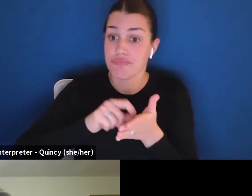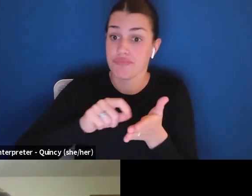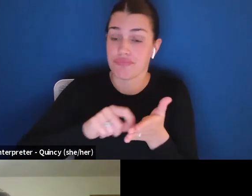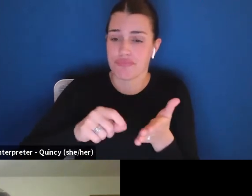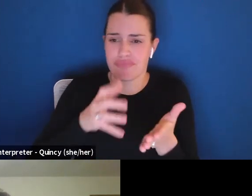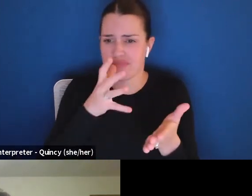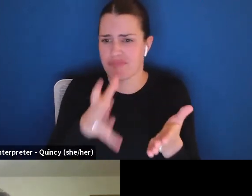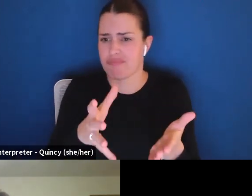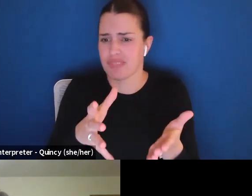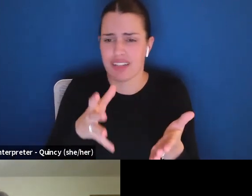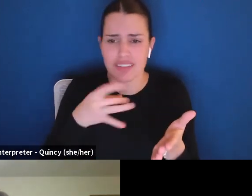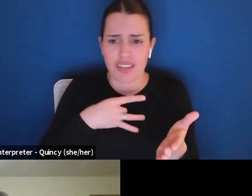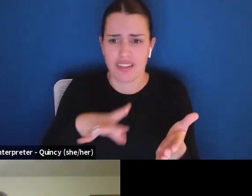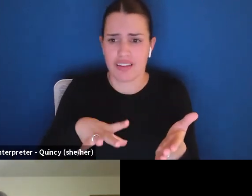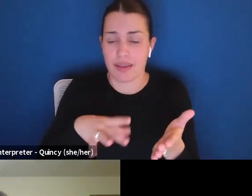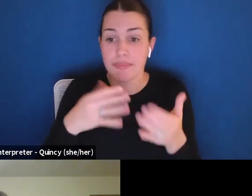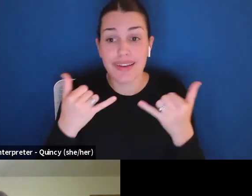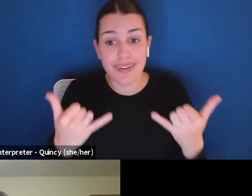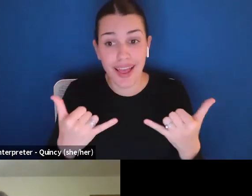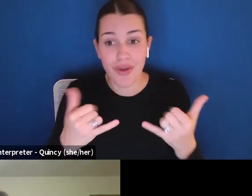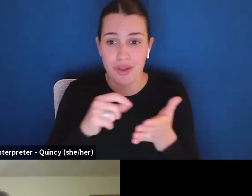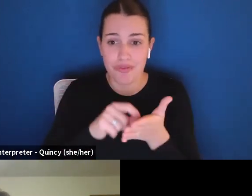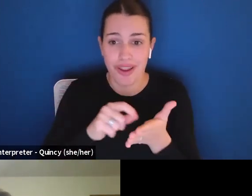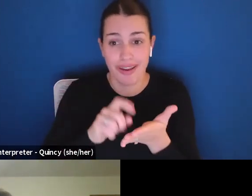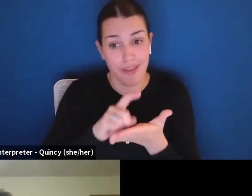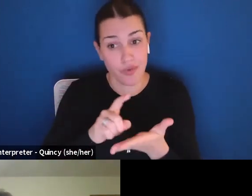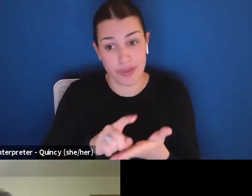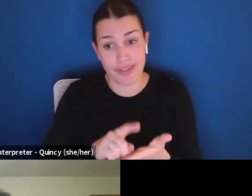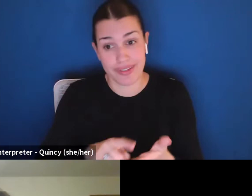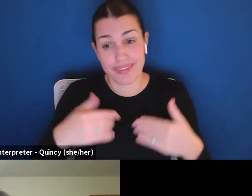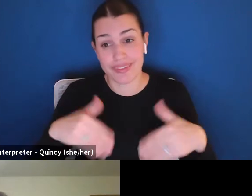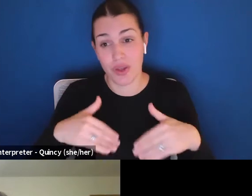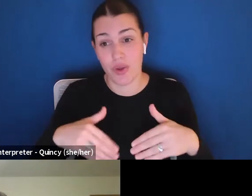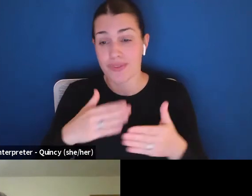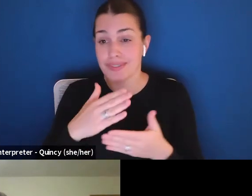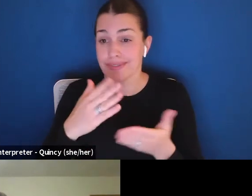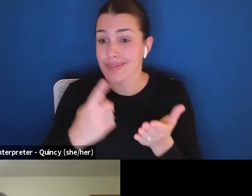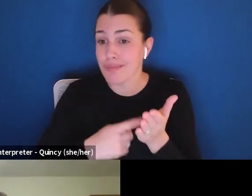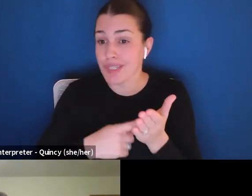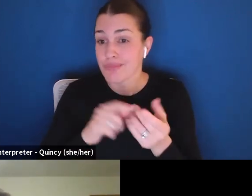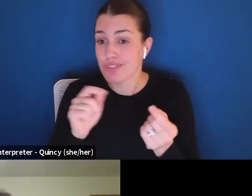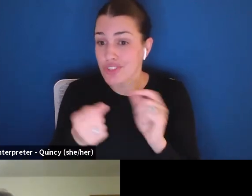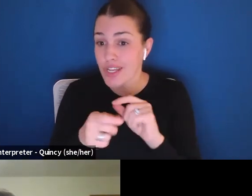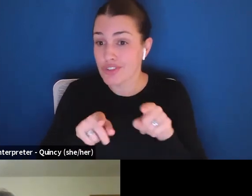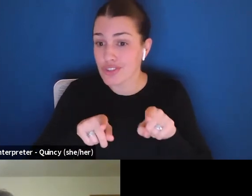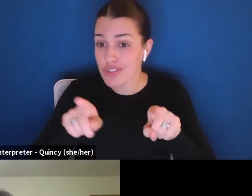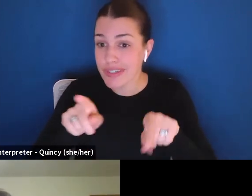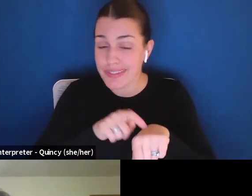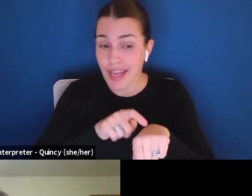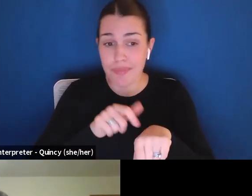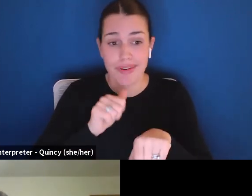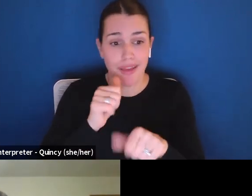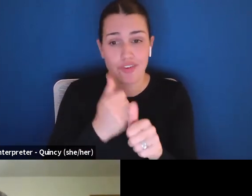all. And now I write every single week. So, you know, sometimes it's fluid and it changes over time and it's not for